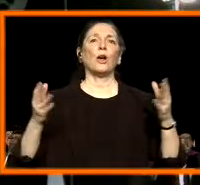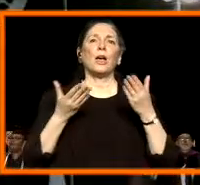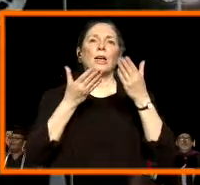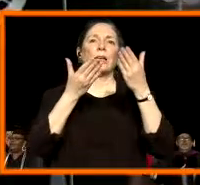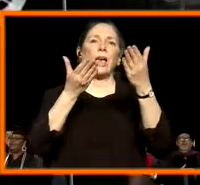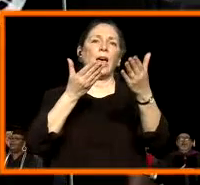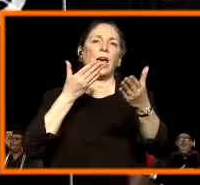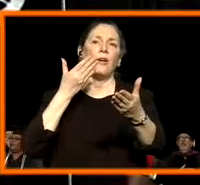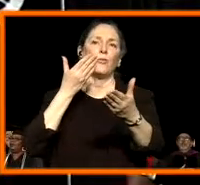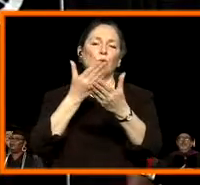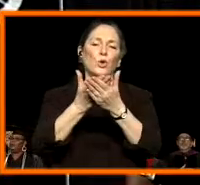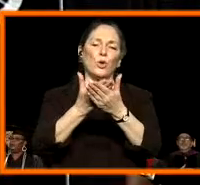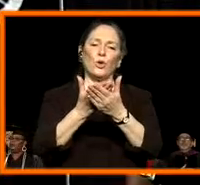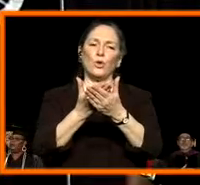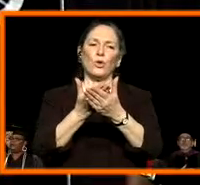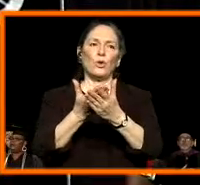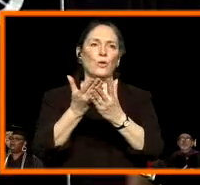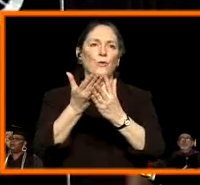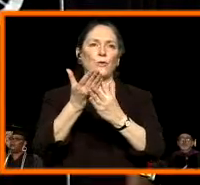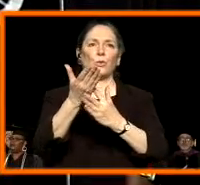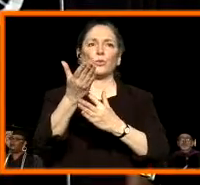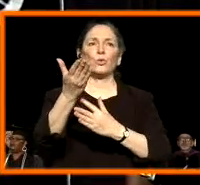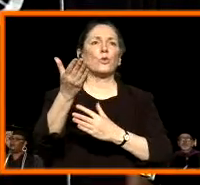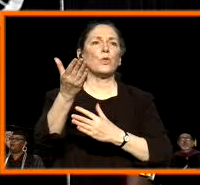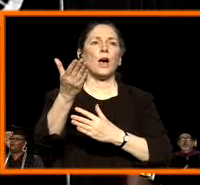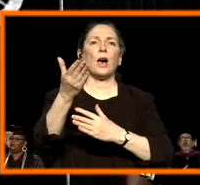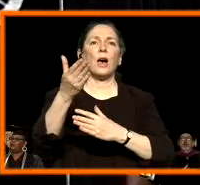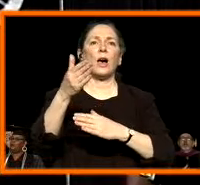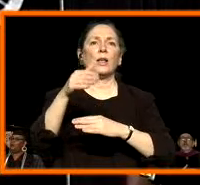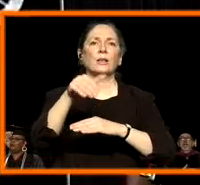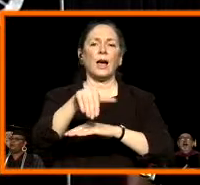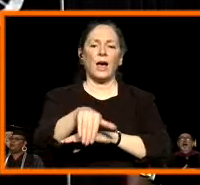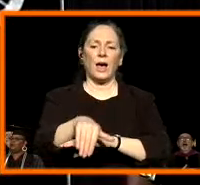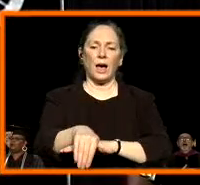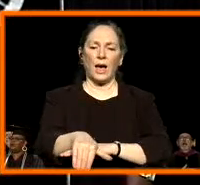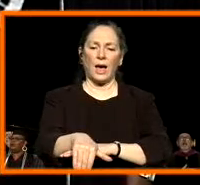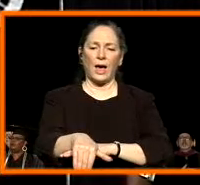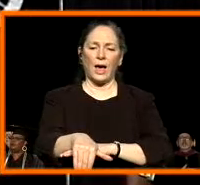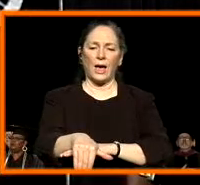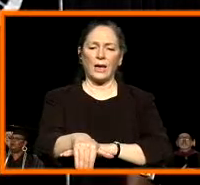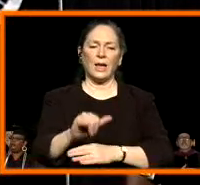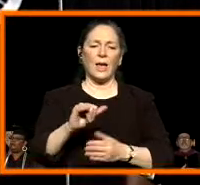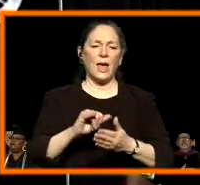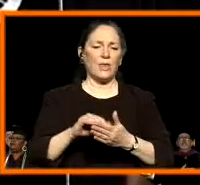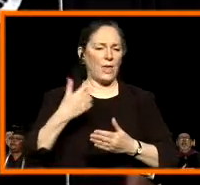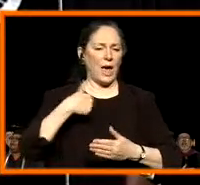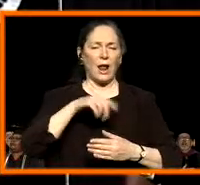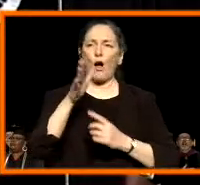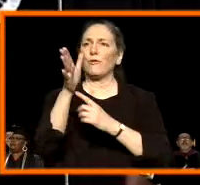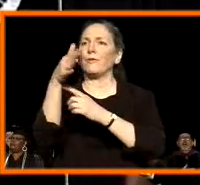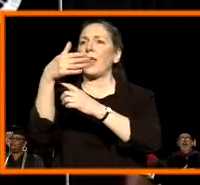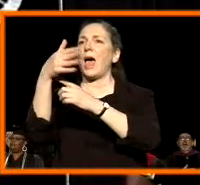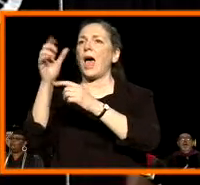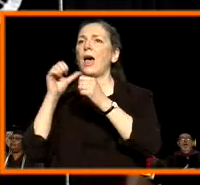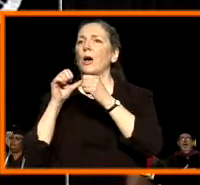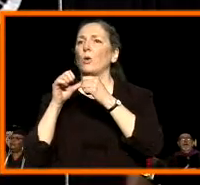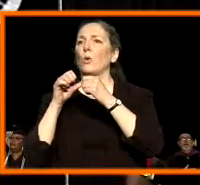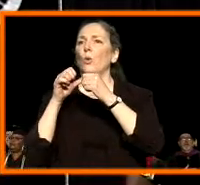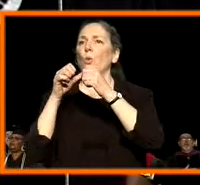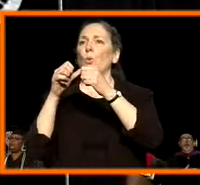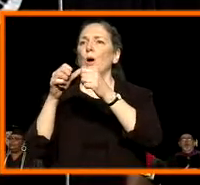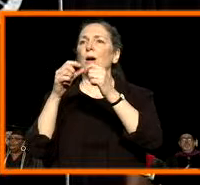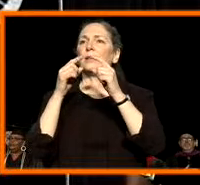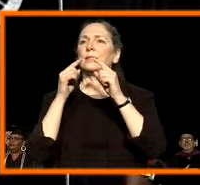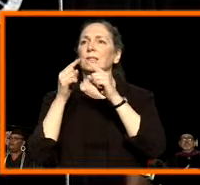air, gave proof through the night that our